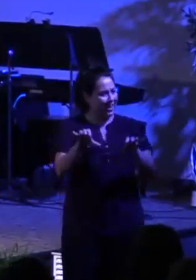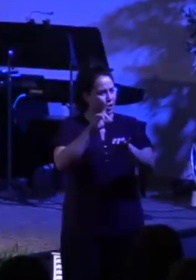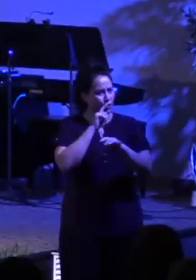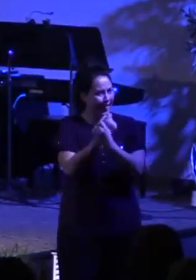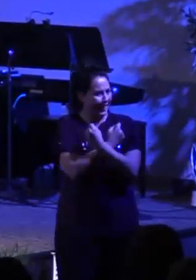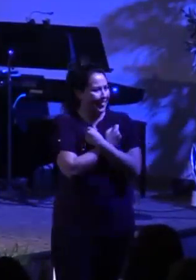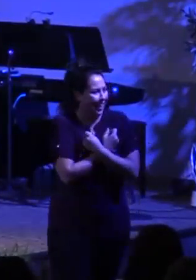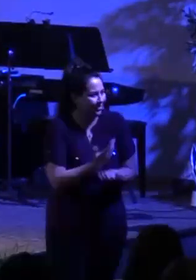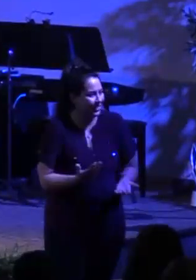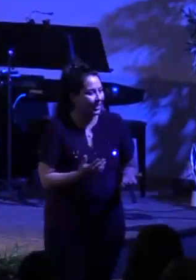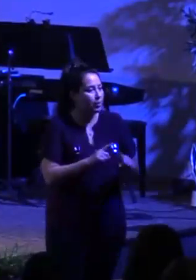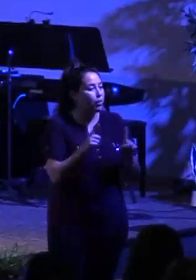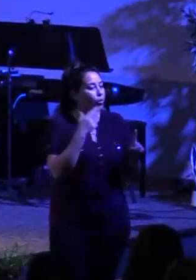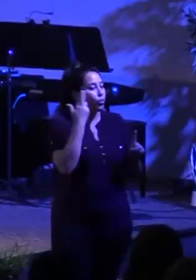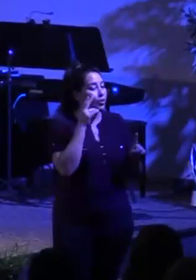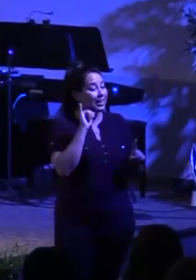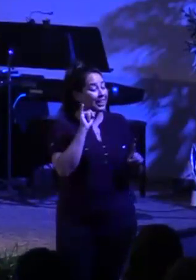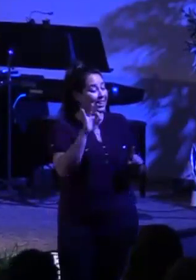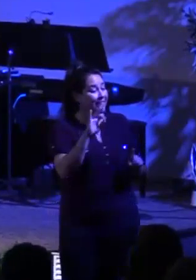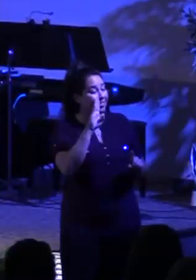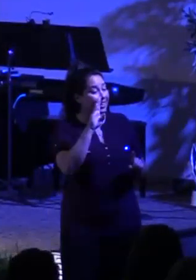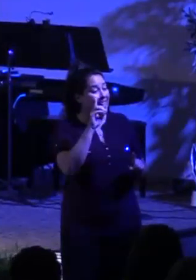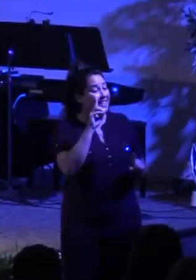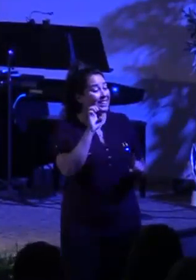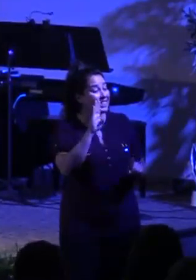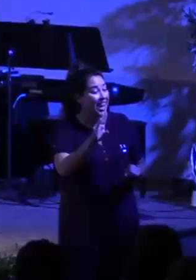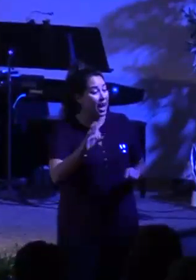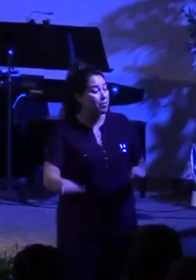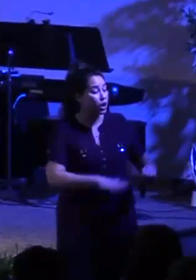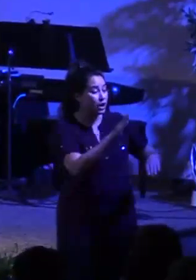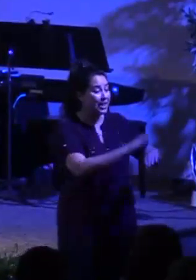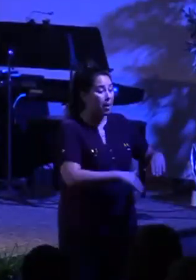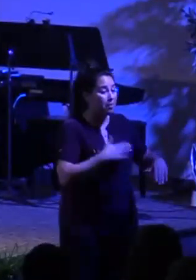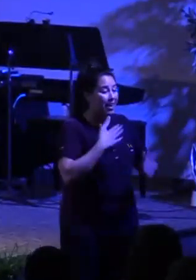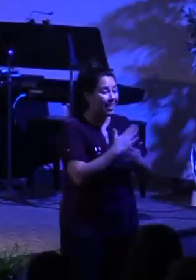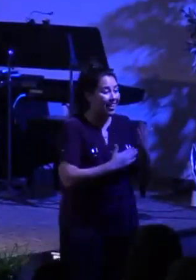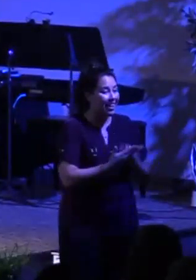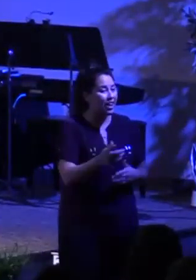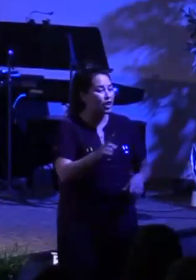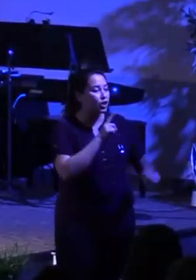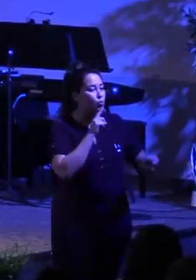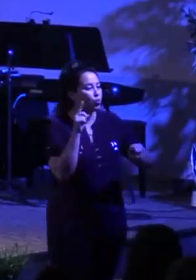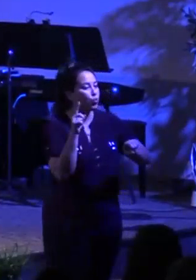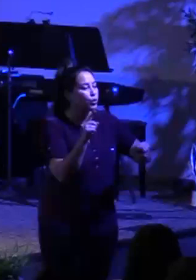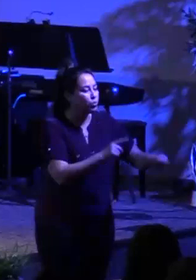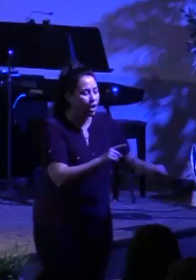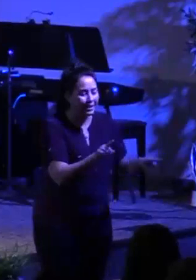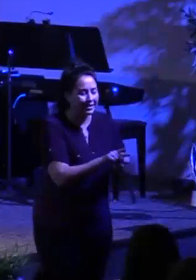we discovered that if Deb slaps her hands like this, and it's Deb doing it, she responds the exact same way because it's involuntary. Does that make